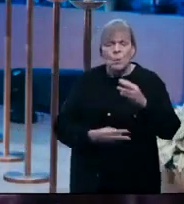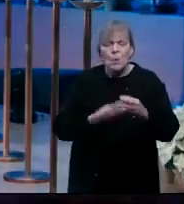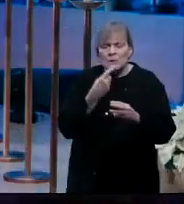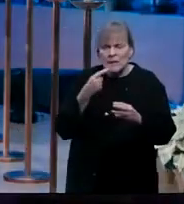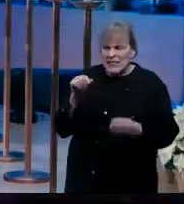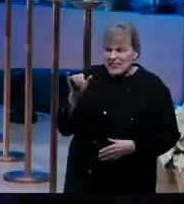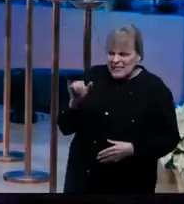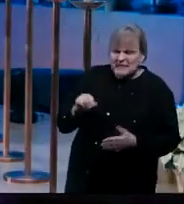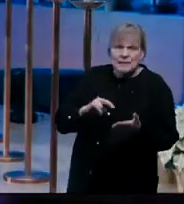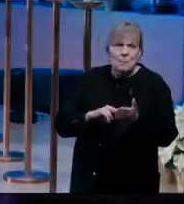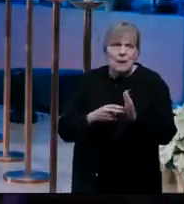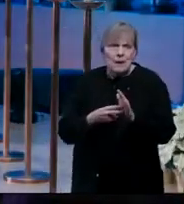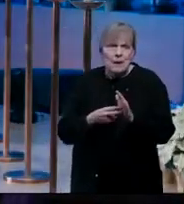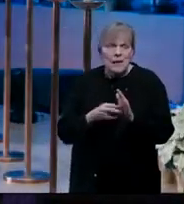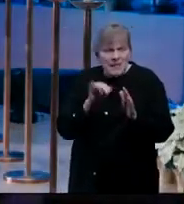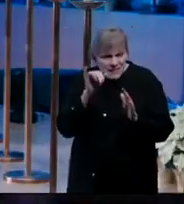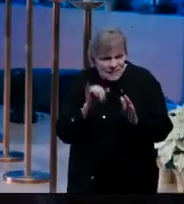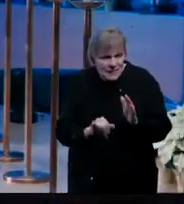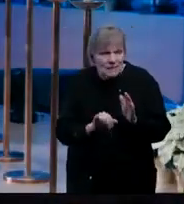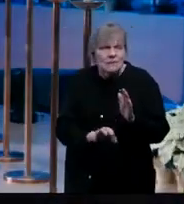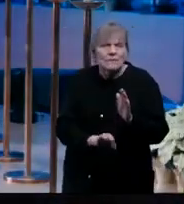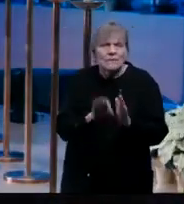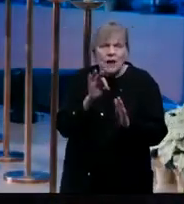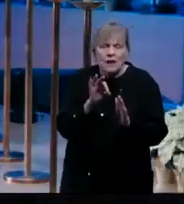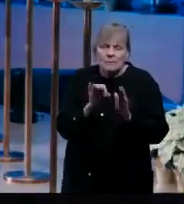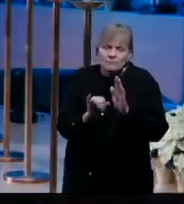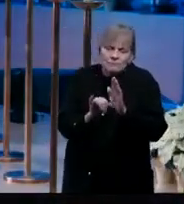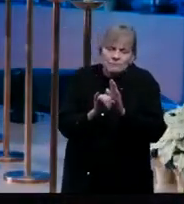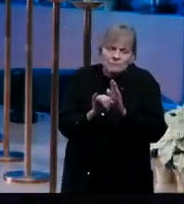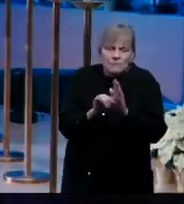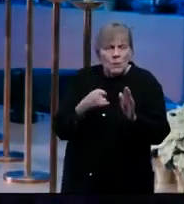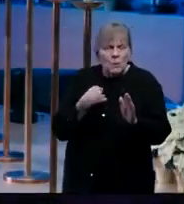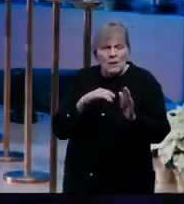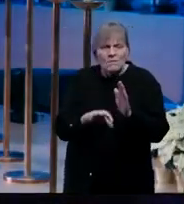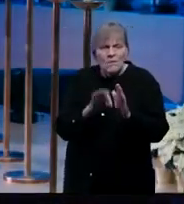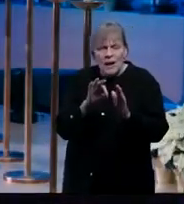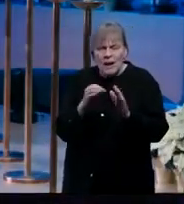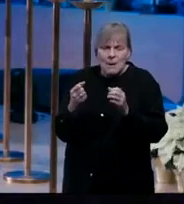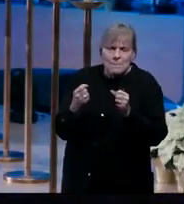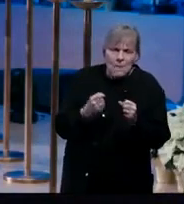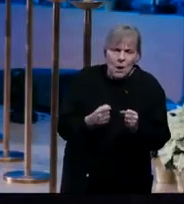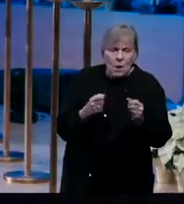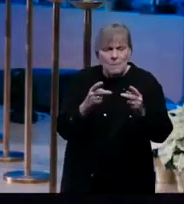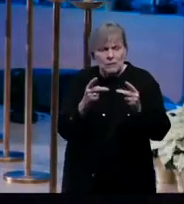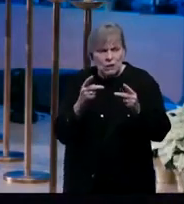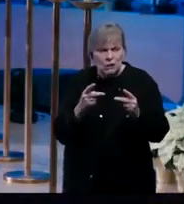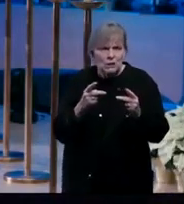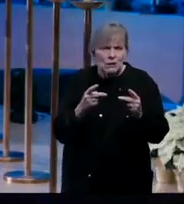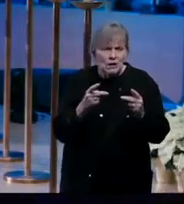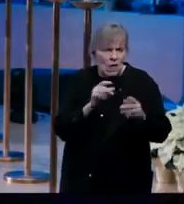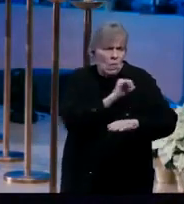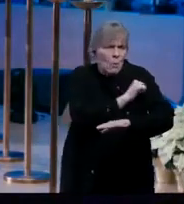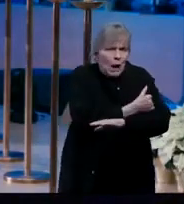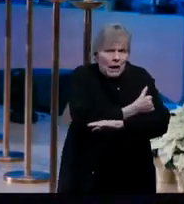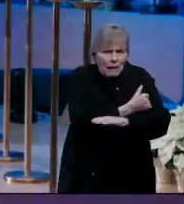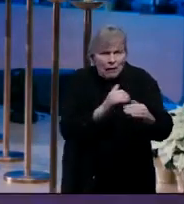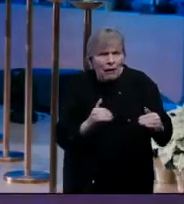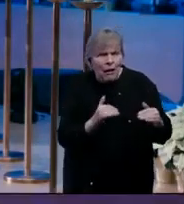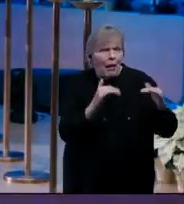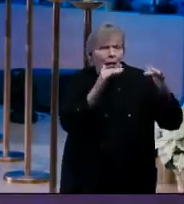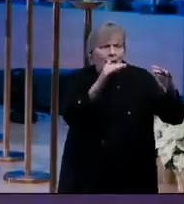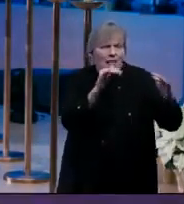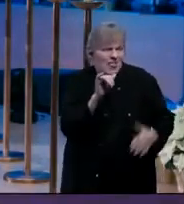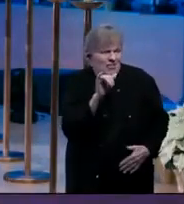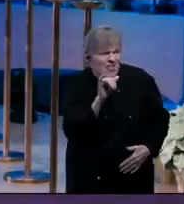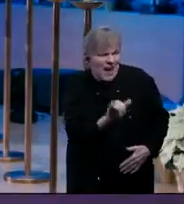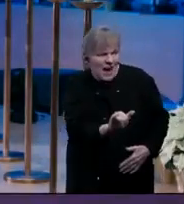we will find meaning. Our world tells us this is where we will find identity, that we find it in power and position and in authority, that